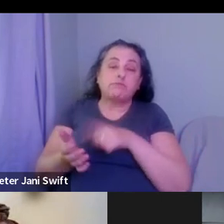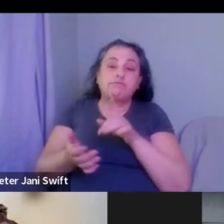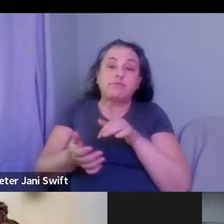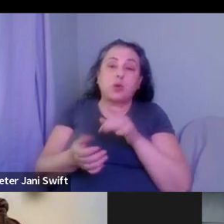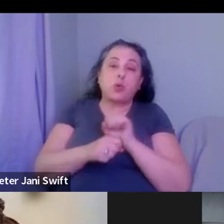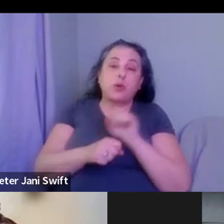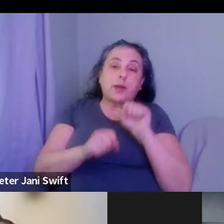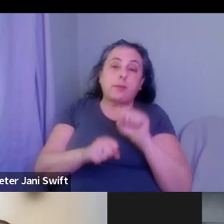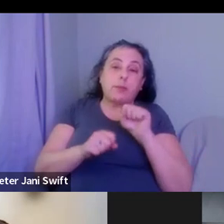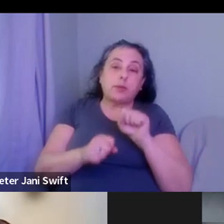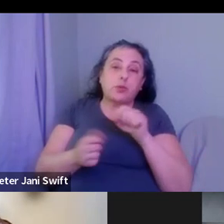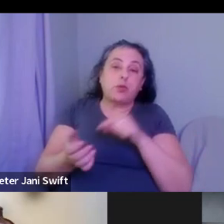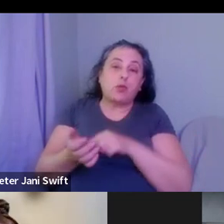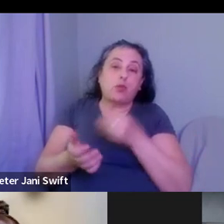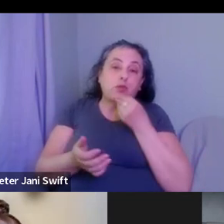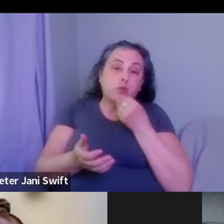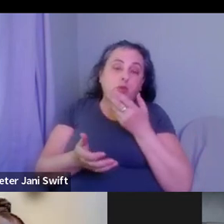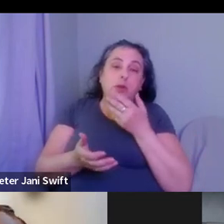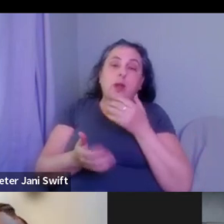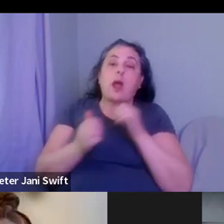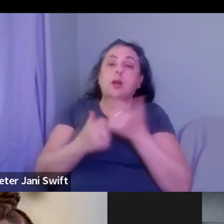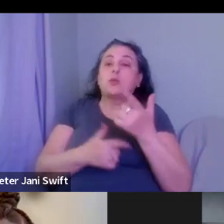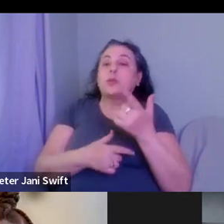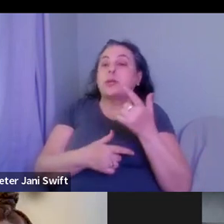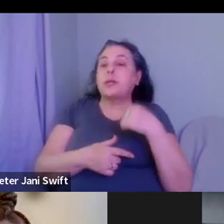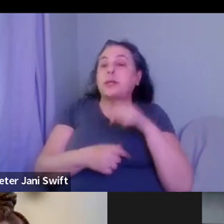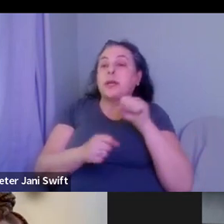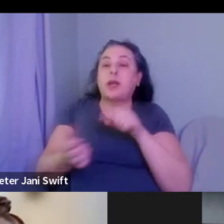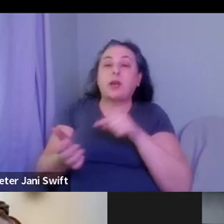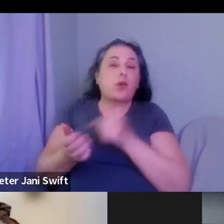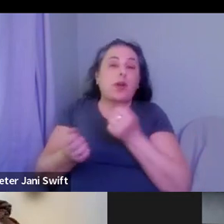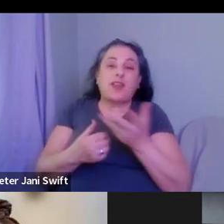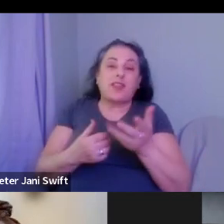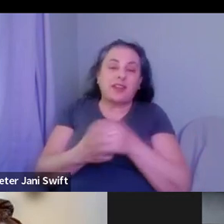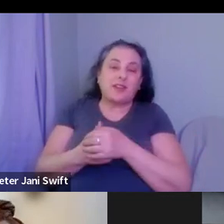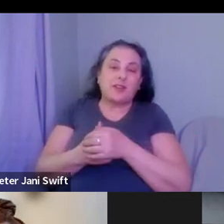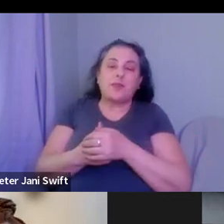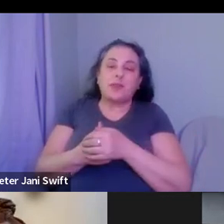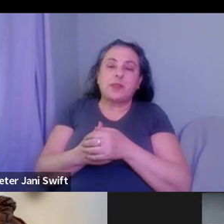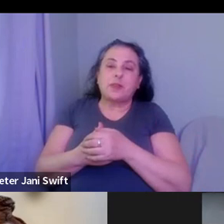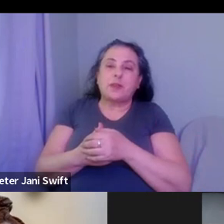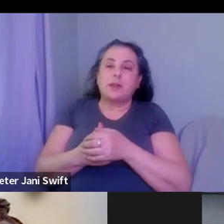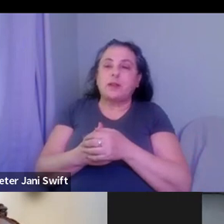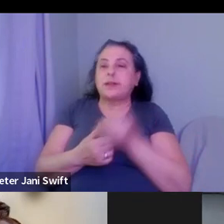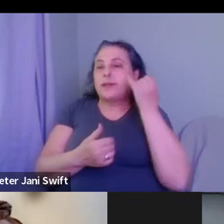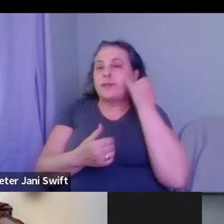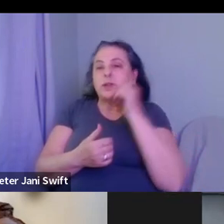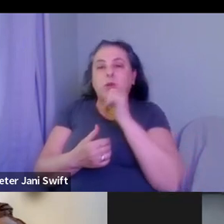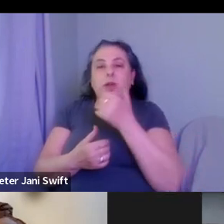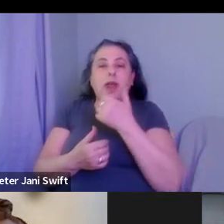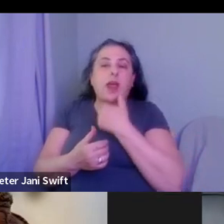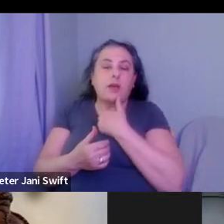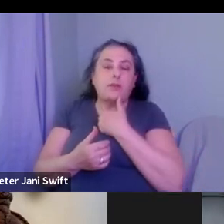be able to afford, and to how can we afford anything without having